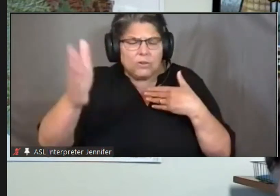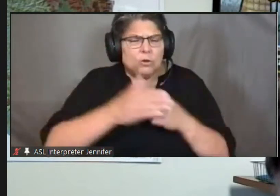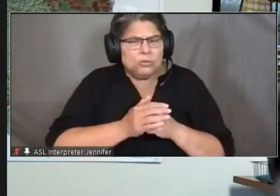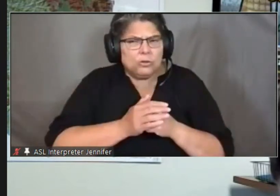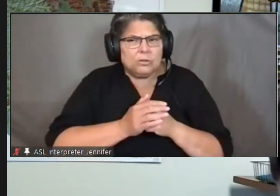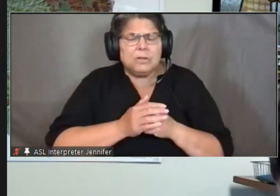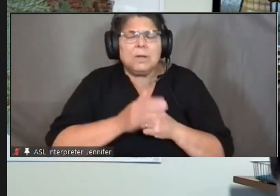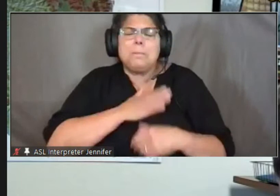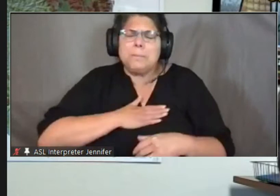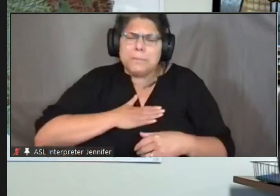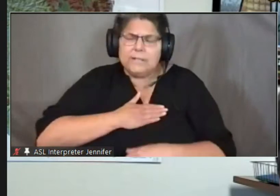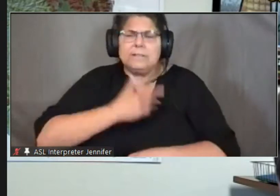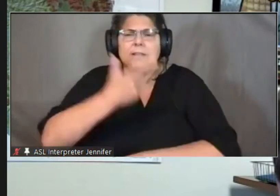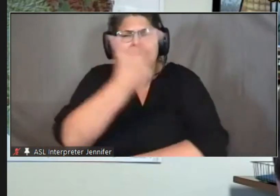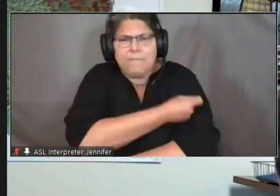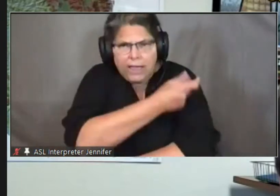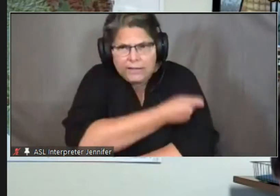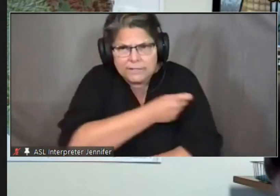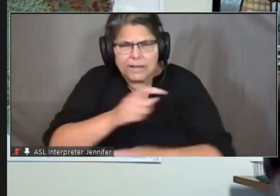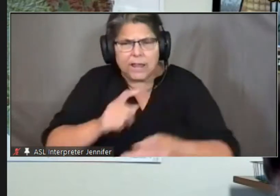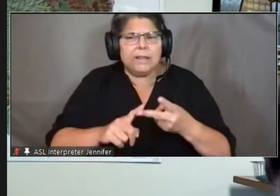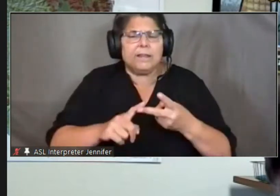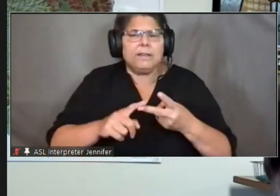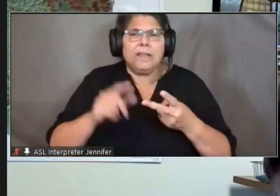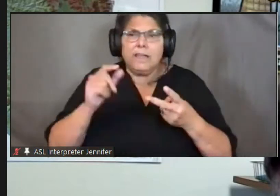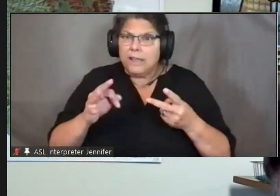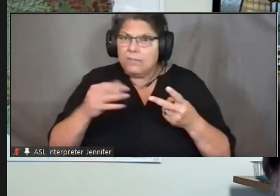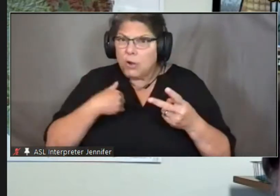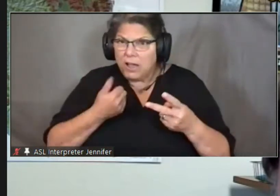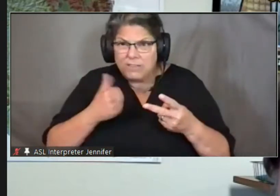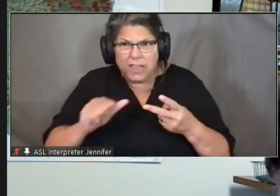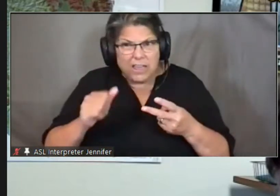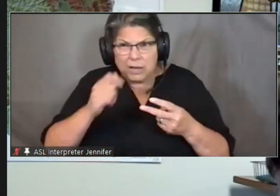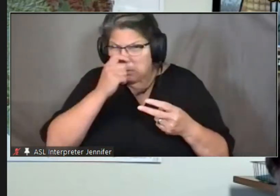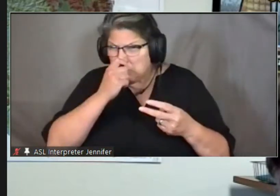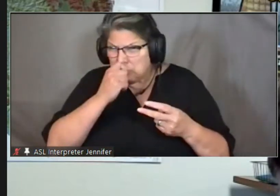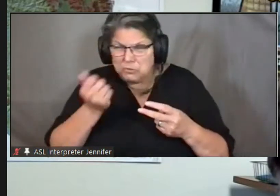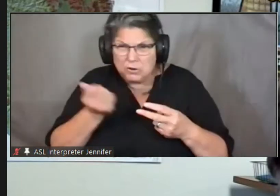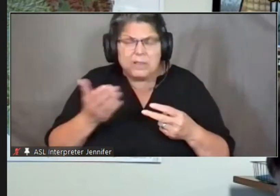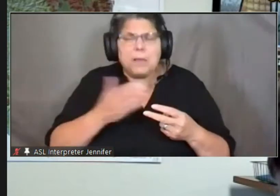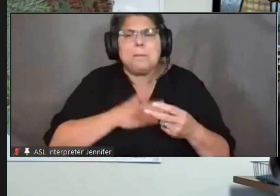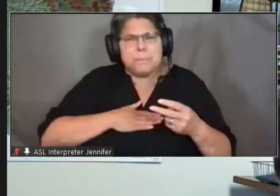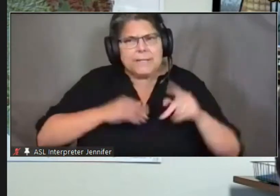symptoms and you haven't been vaccinated, get tested. And if you're vaccinated, have a good summer.